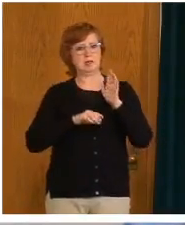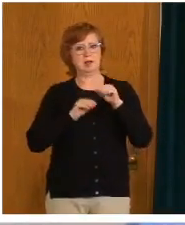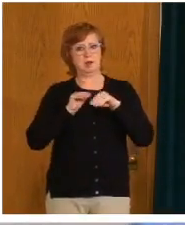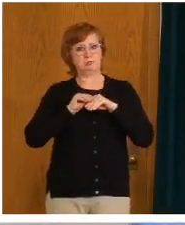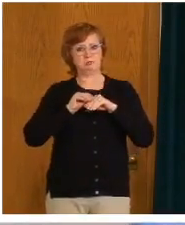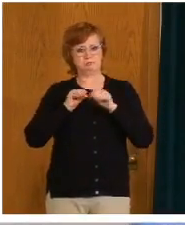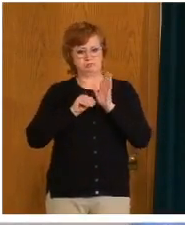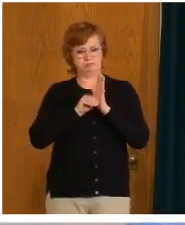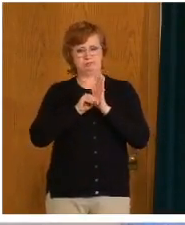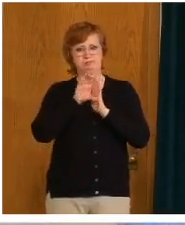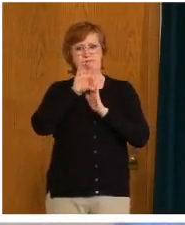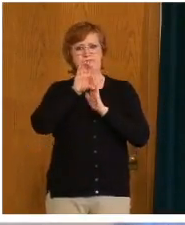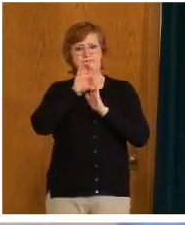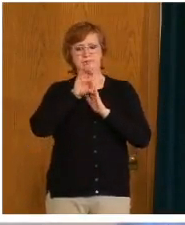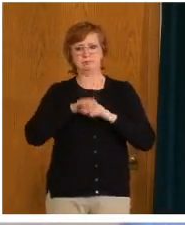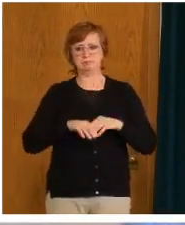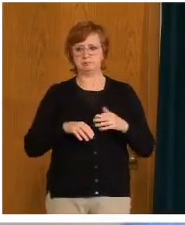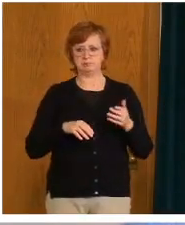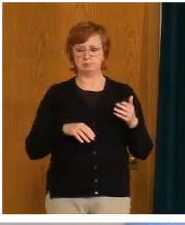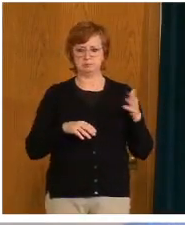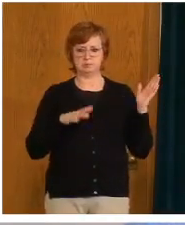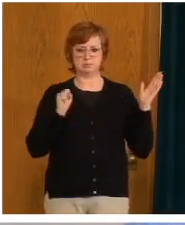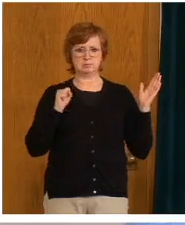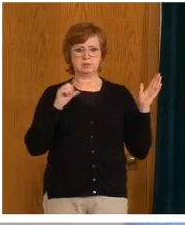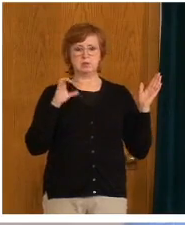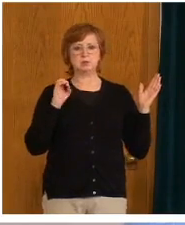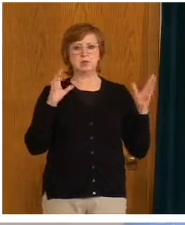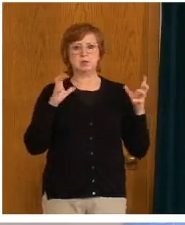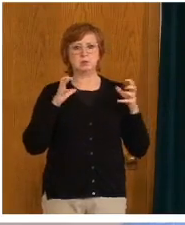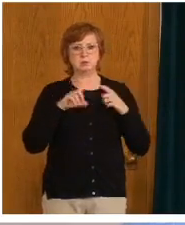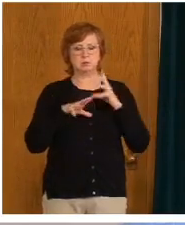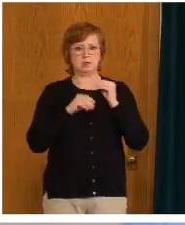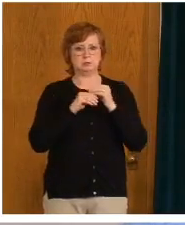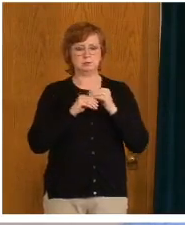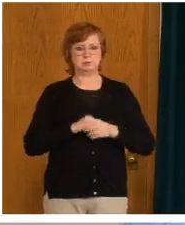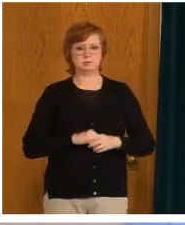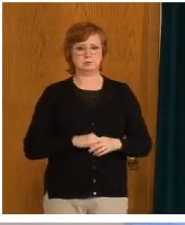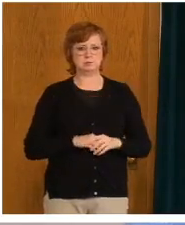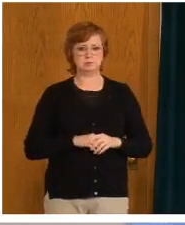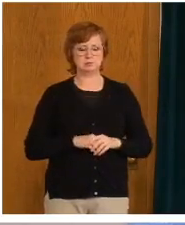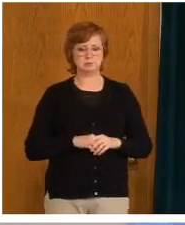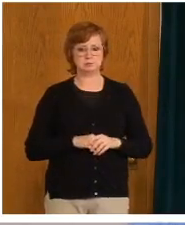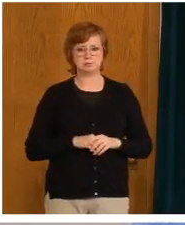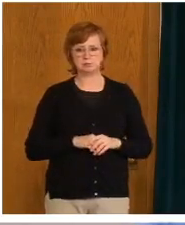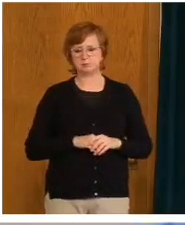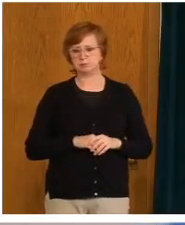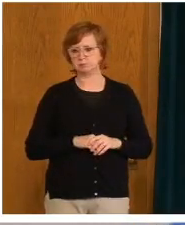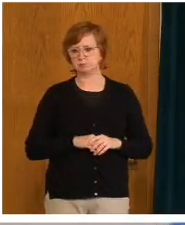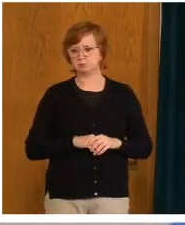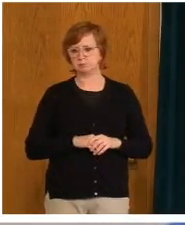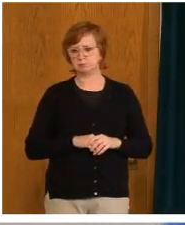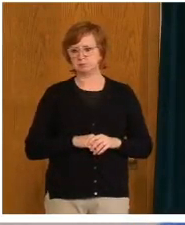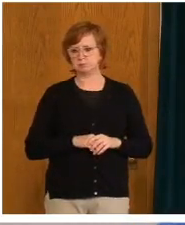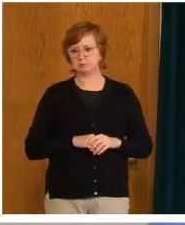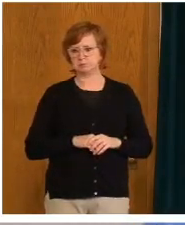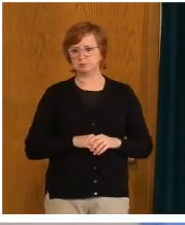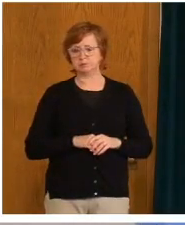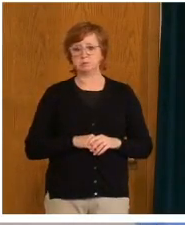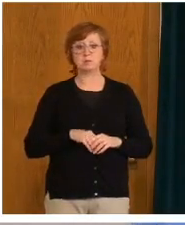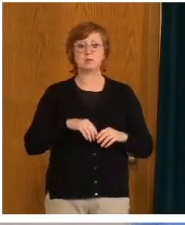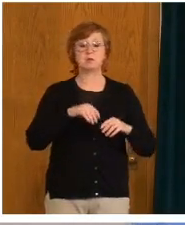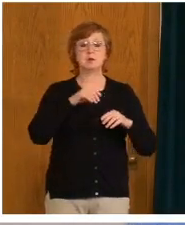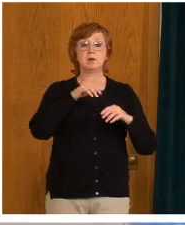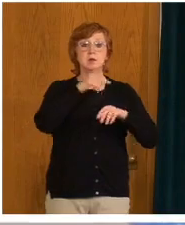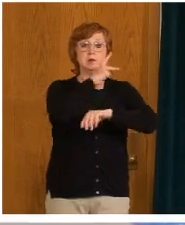the only thing I would add, Laura, is as the Premier's outlined and Dr. Shahab has outlined, the majority of our hospitalization today are in individuals that did not